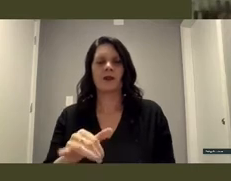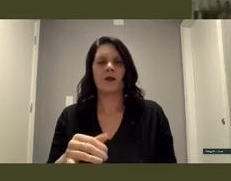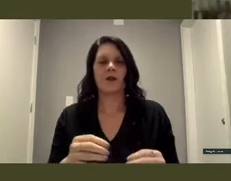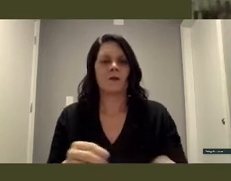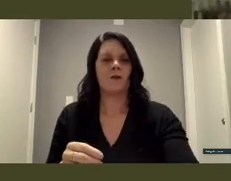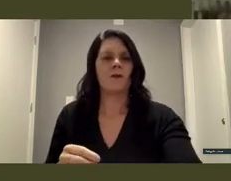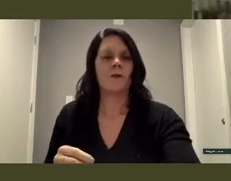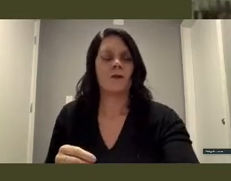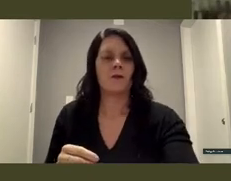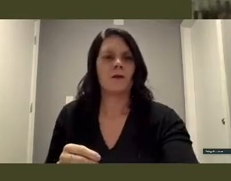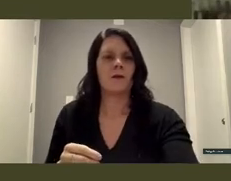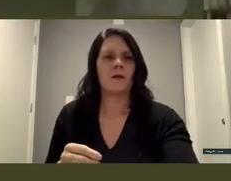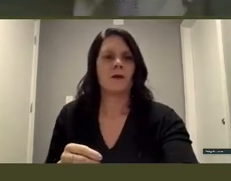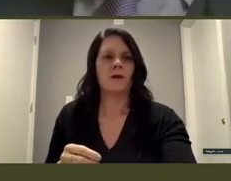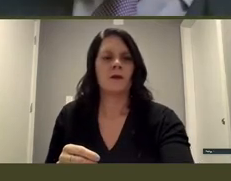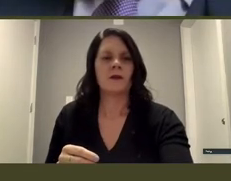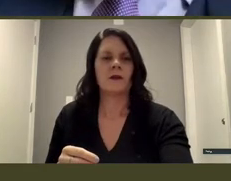future COPs.